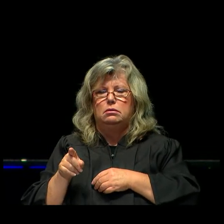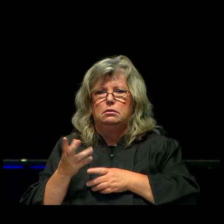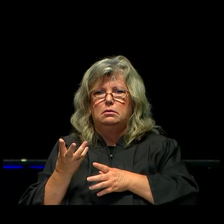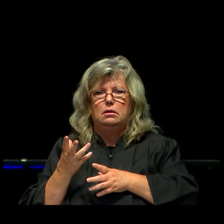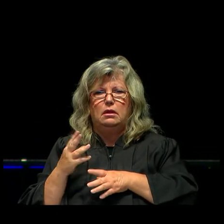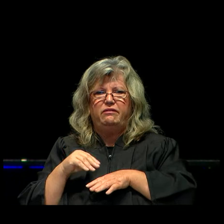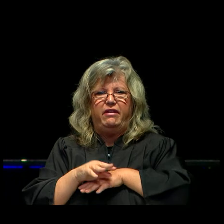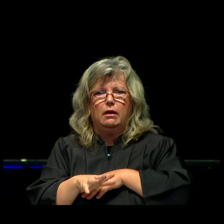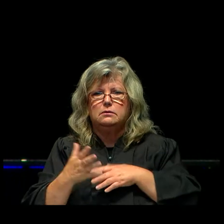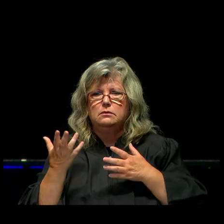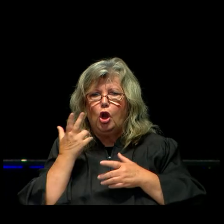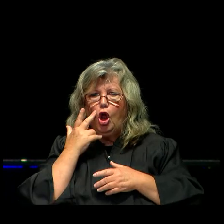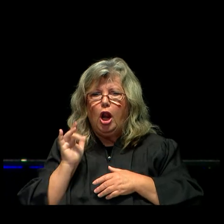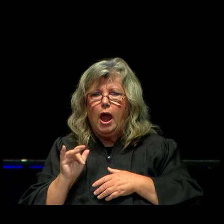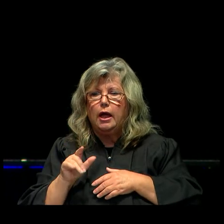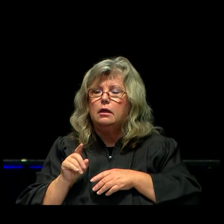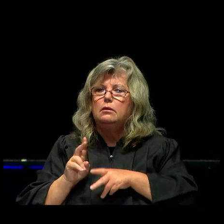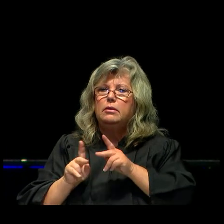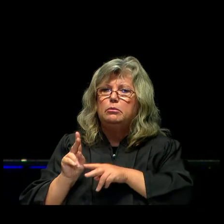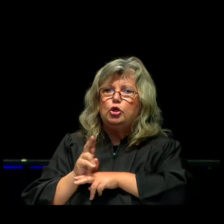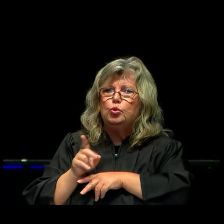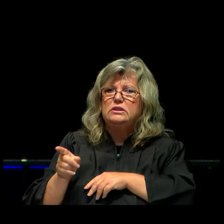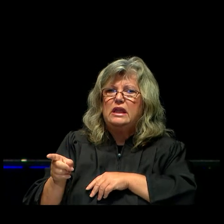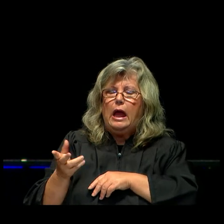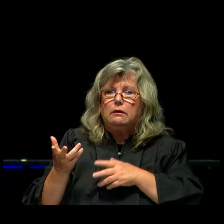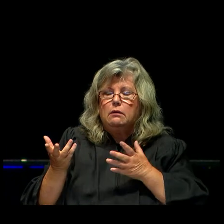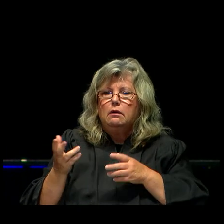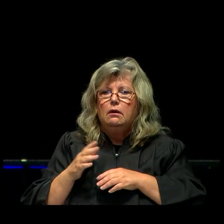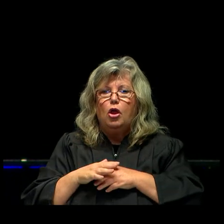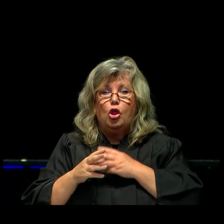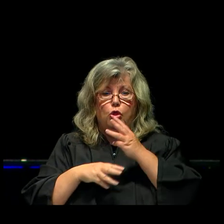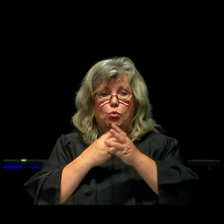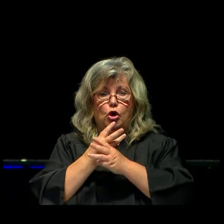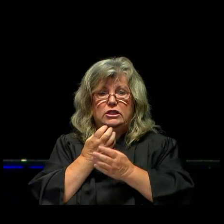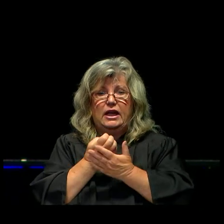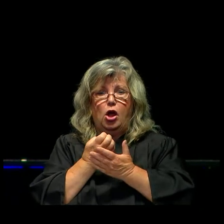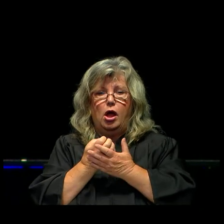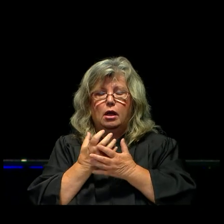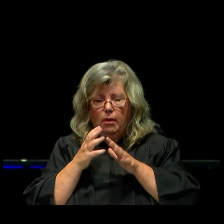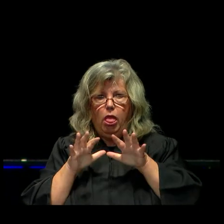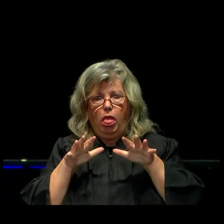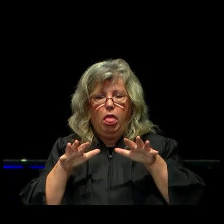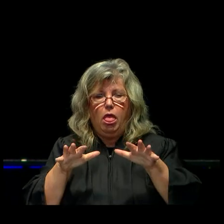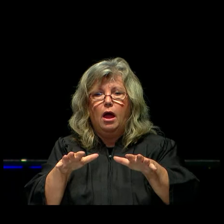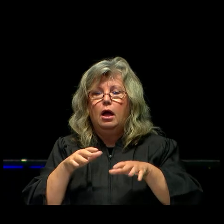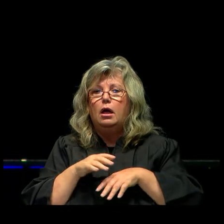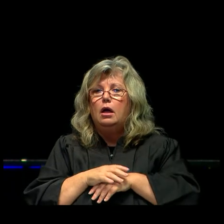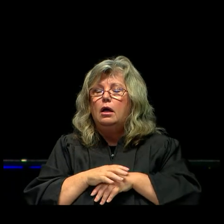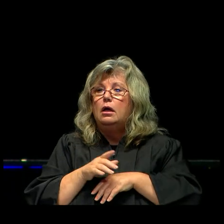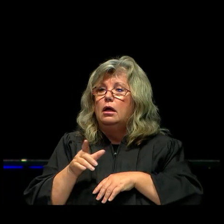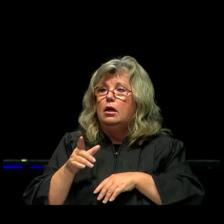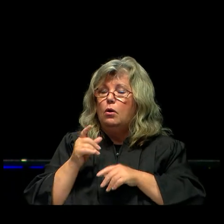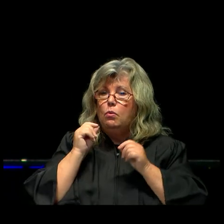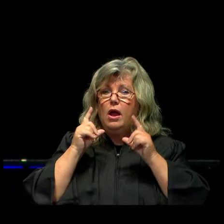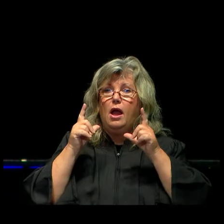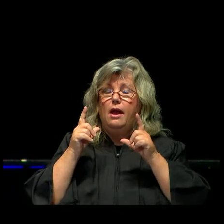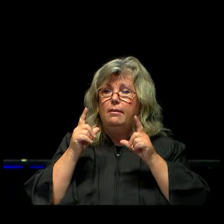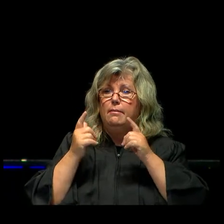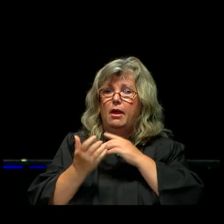impact us? How is it going to be used? We've got a struggling world economy. You wake up in the morning and they tell you the interest rates have changed